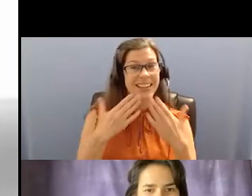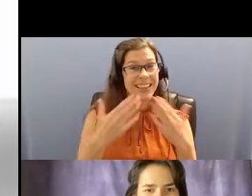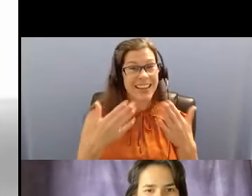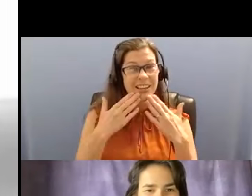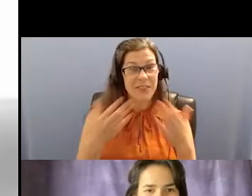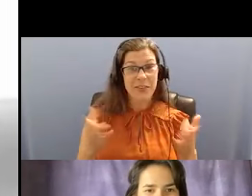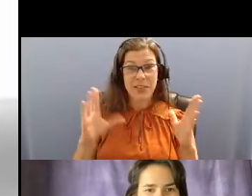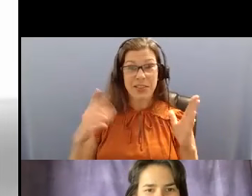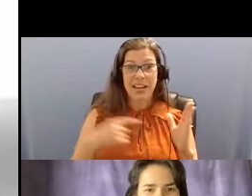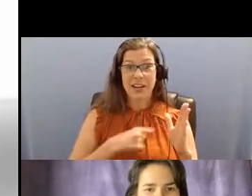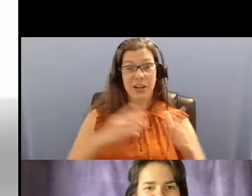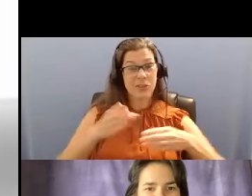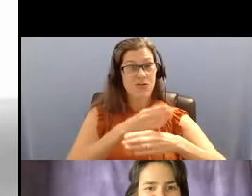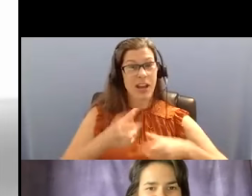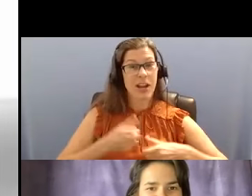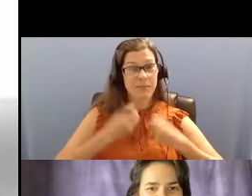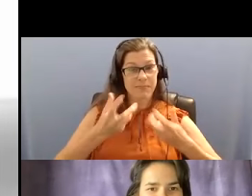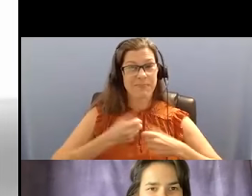letting us come and share with you.